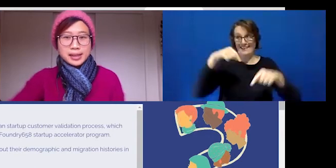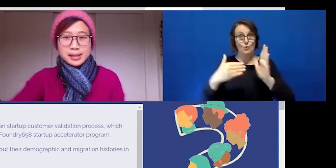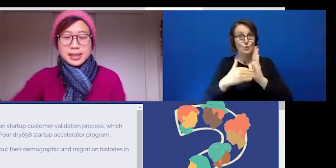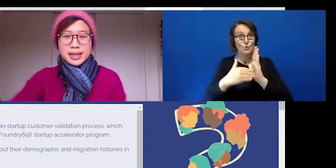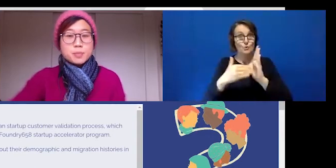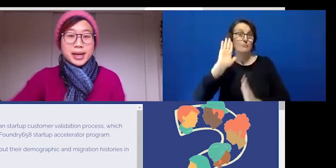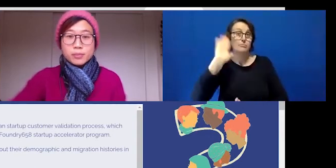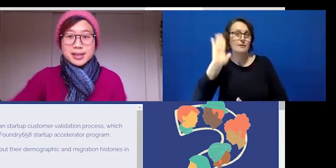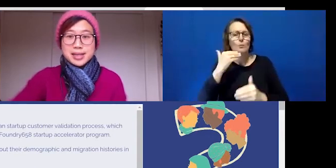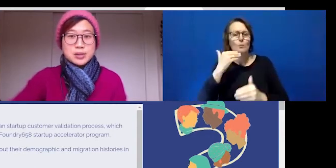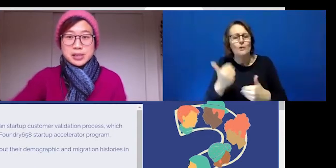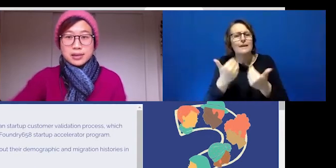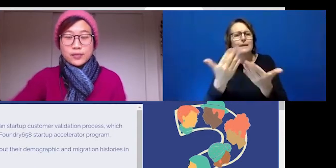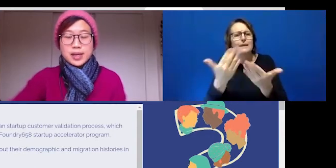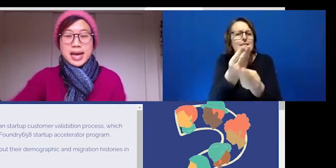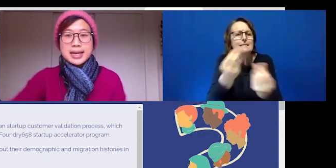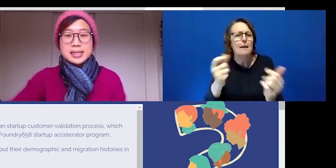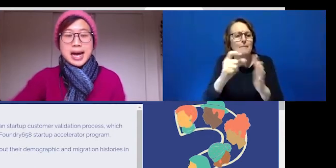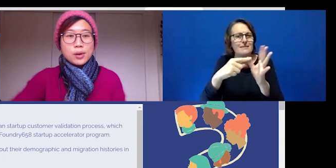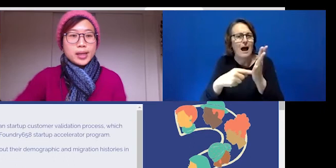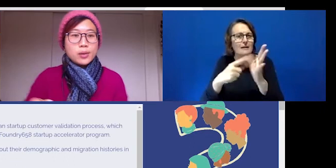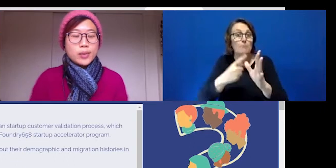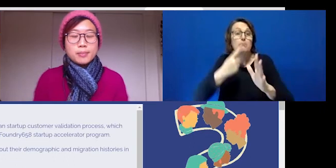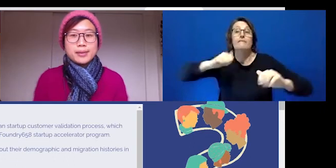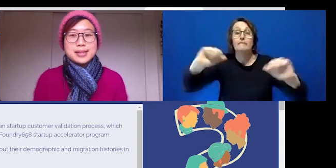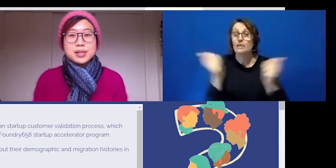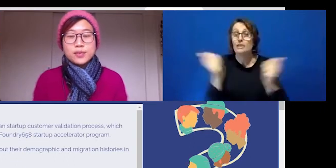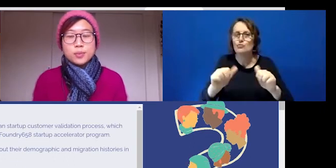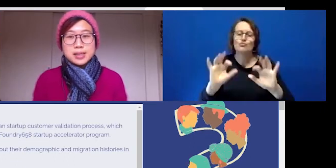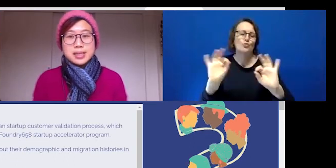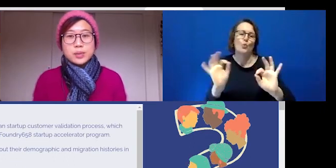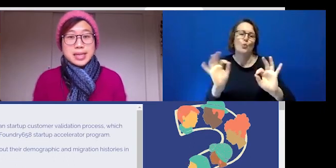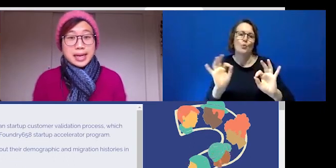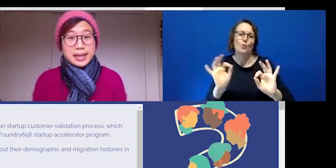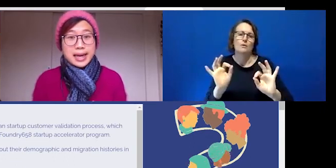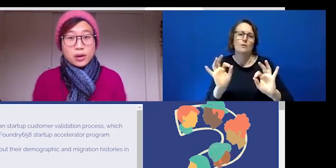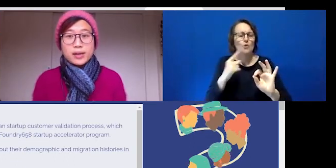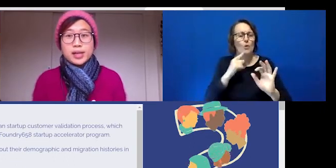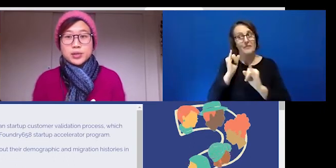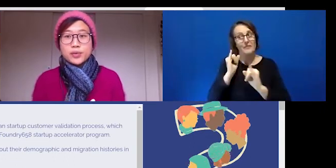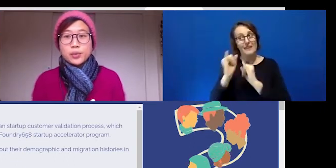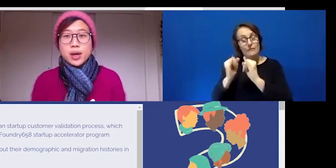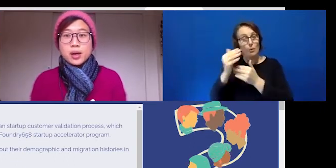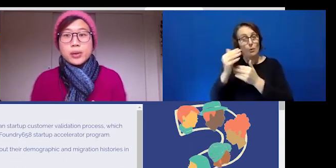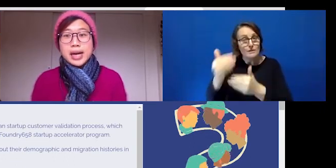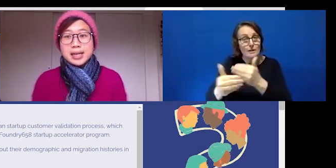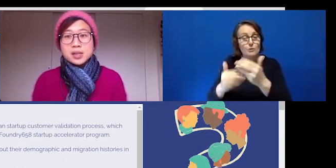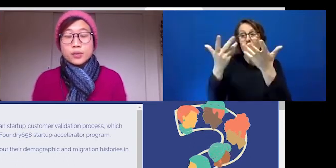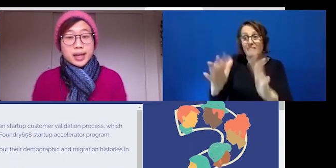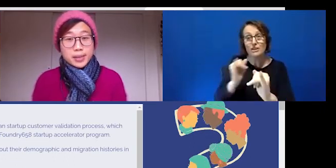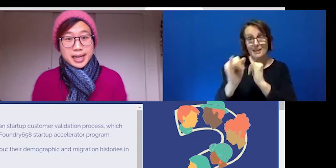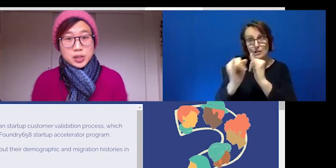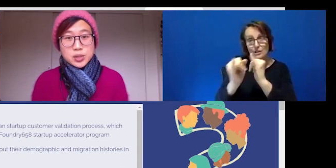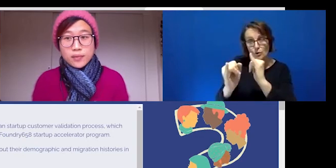of data. It's by no means exhaustive. And how we went about this interview process was that at the end of every interview, we would ask